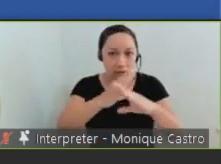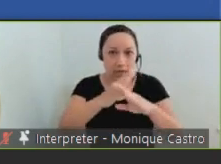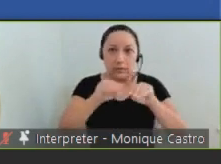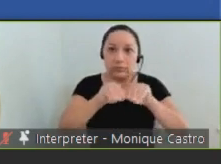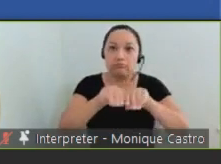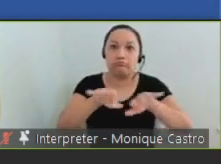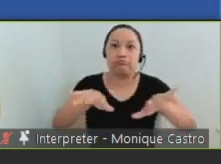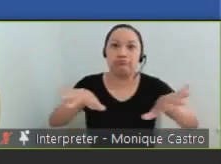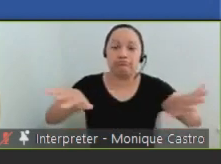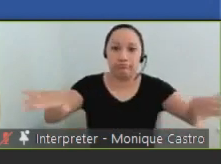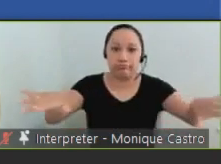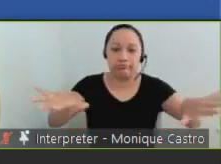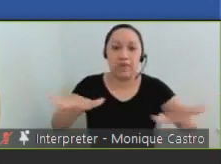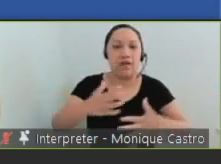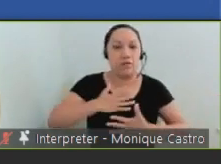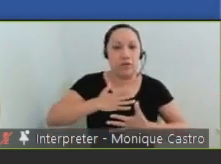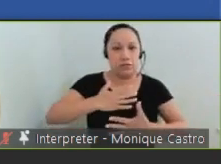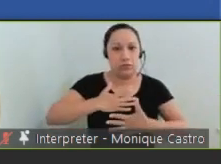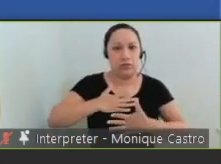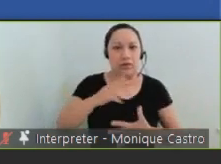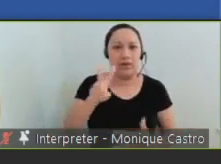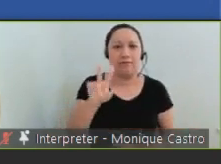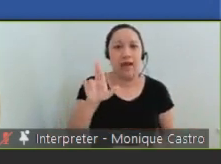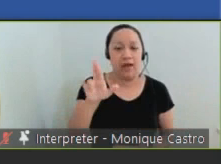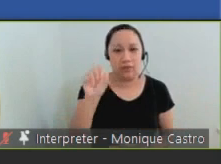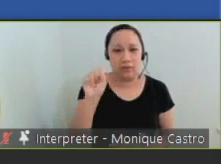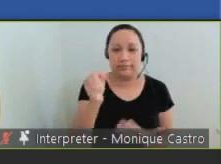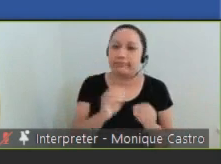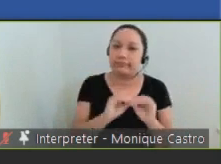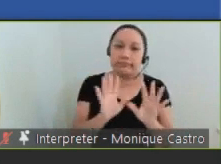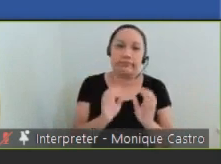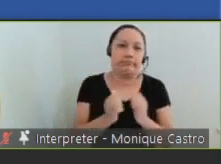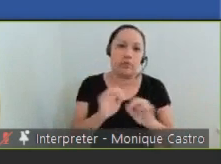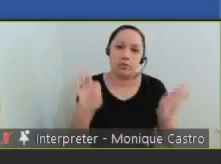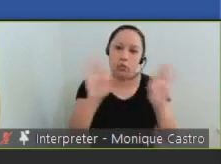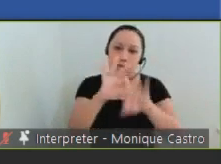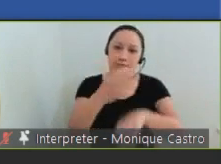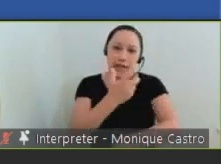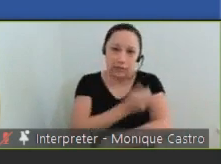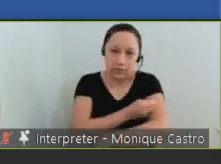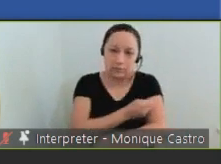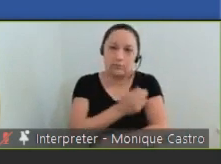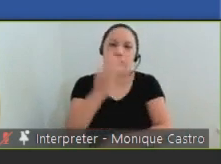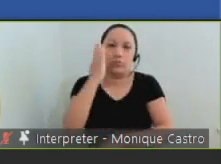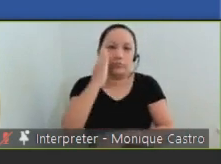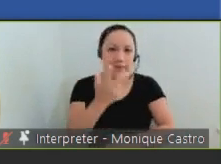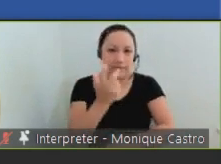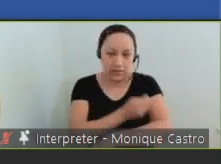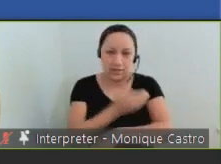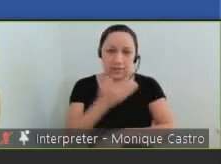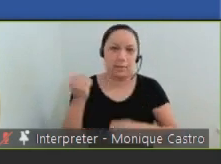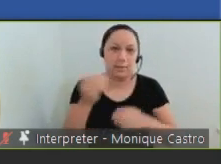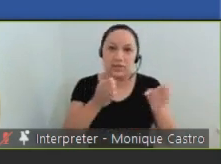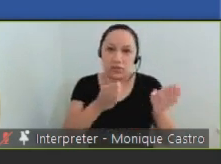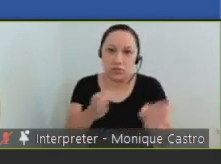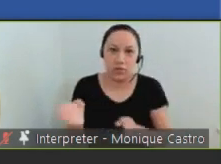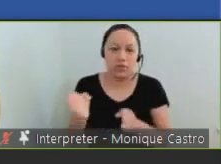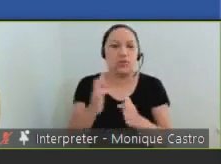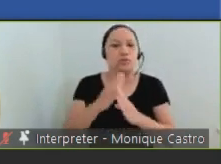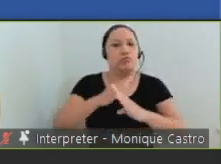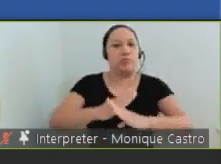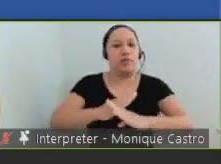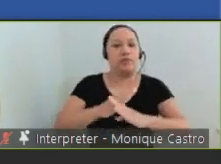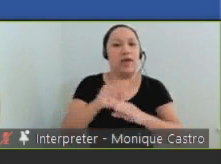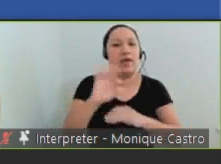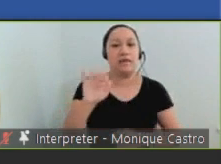respiratory viruses. Obviously, most important is going to be vaccination. We know that vaccination is the best strategy to prevent influenza